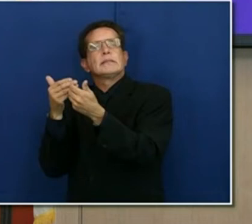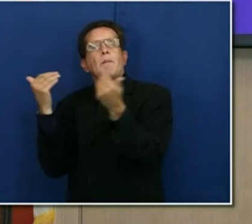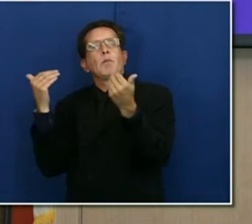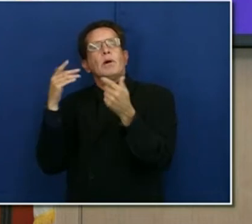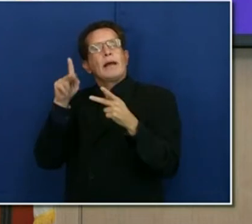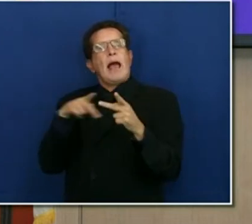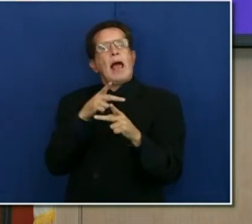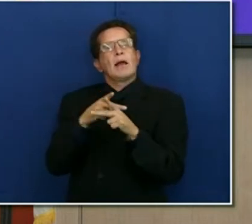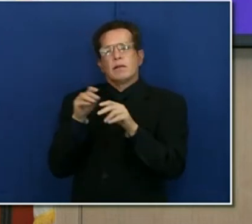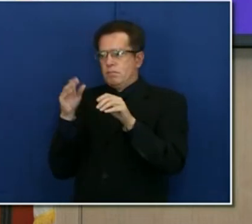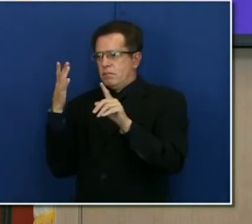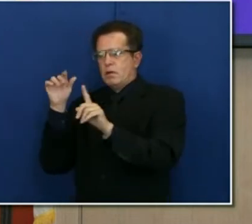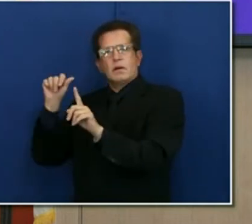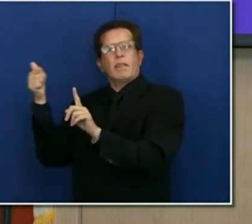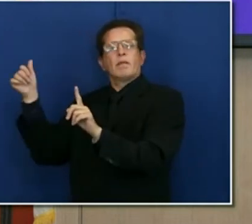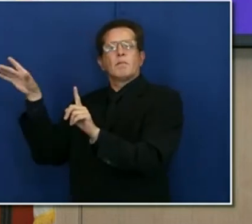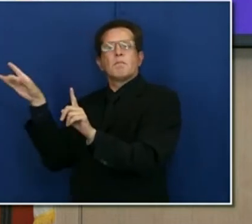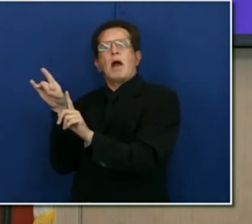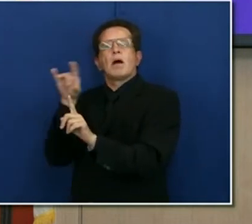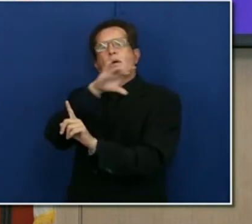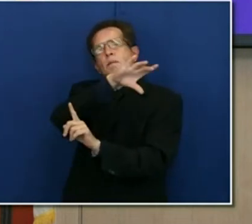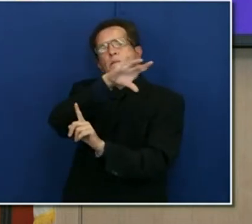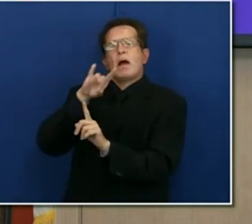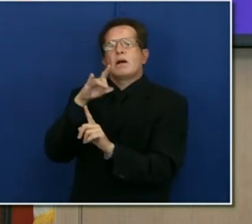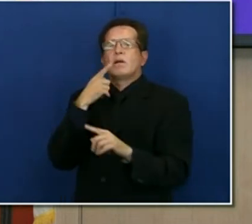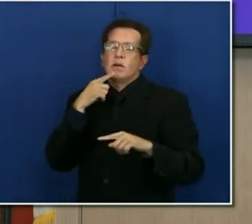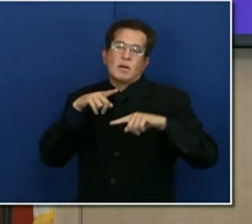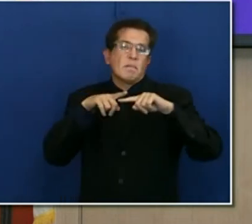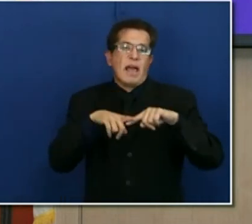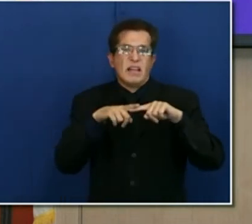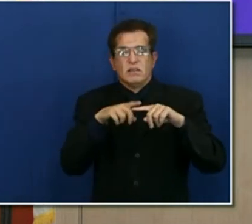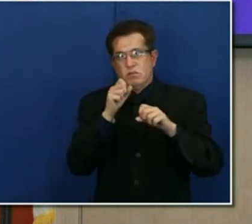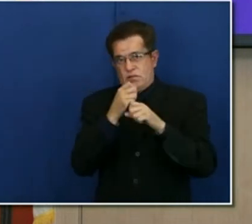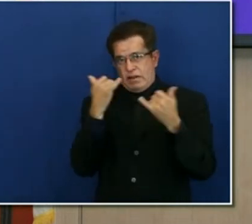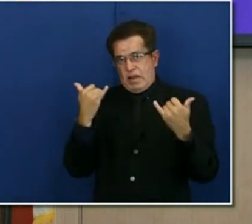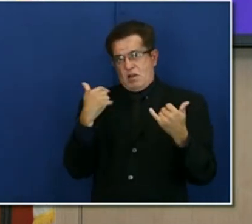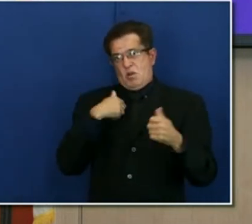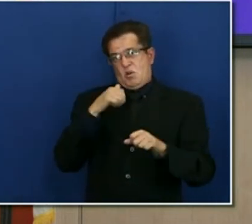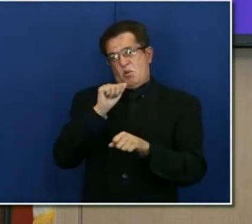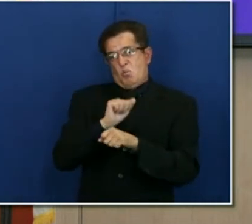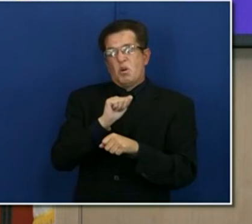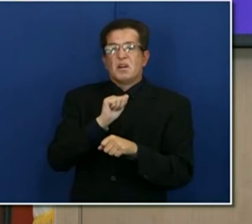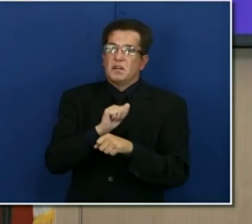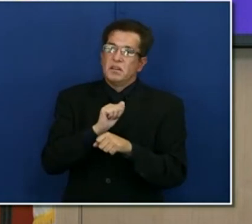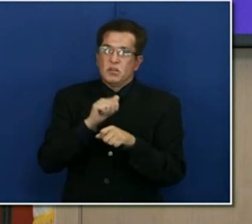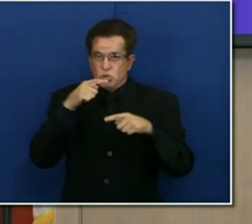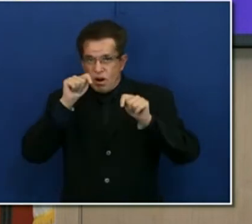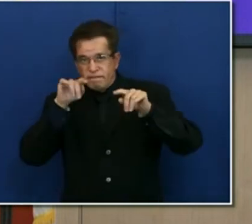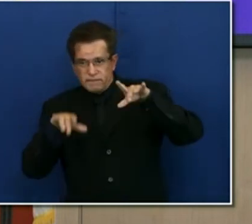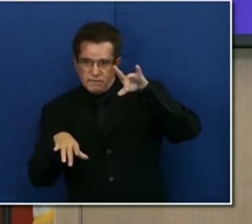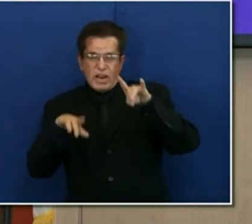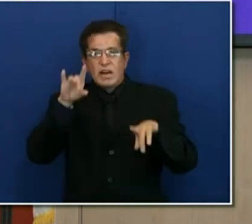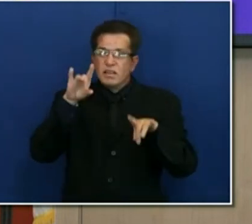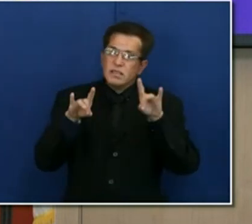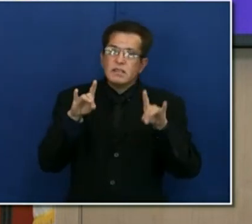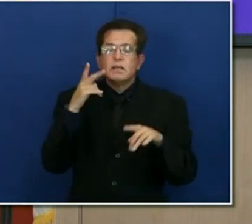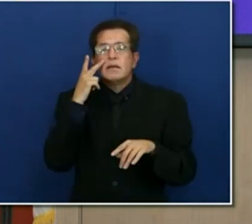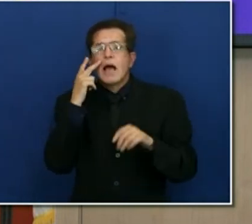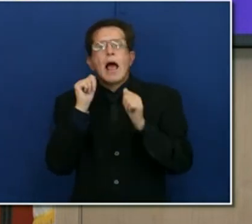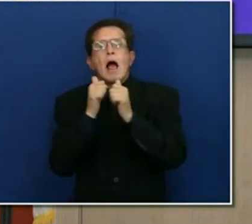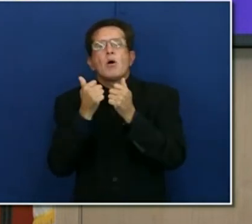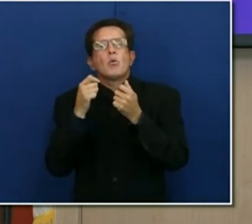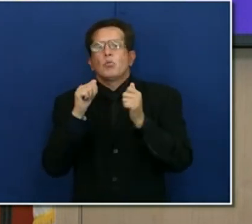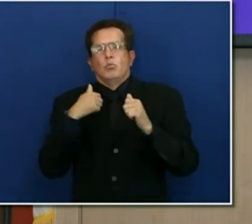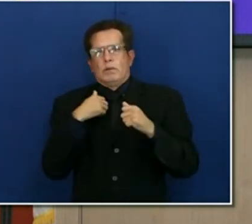that they have had multiple introductions? And so we are working now to understand how to bring